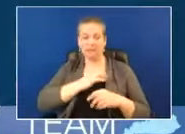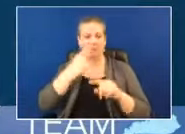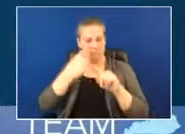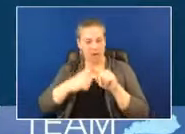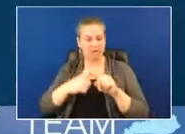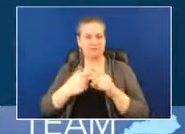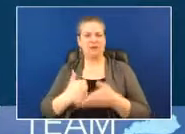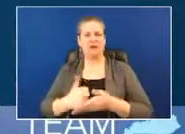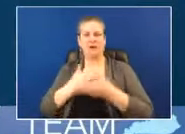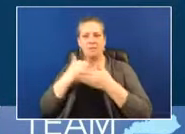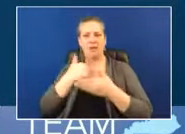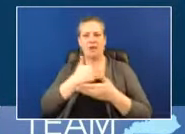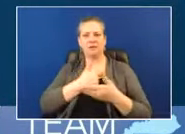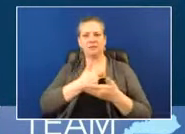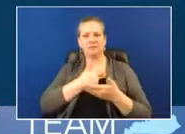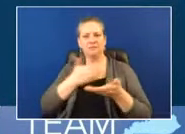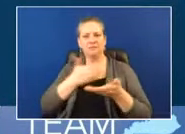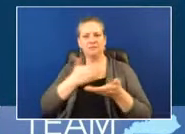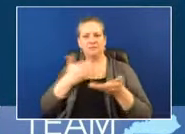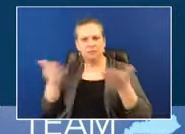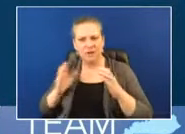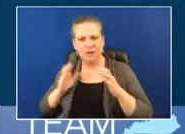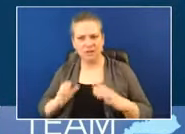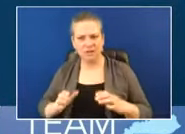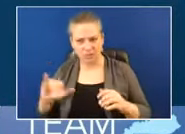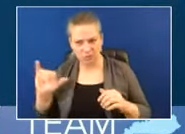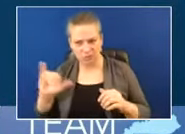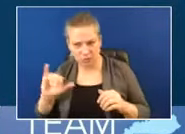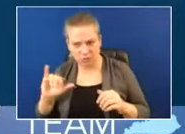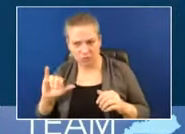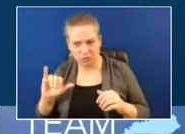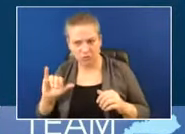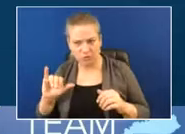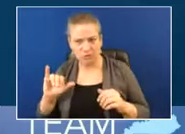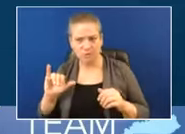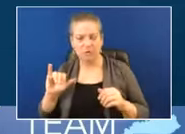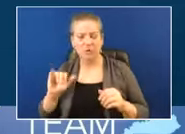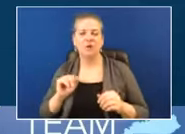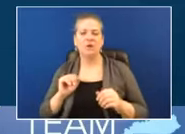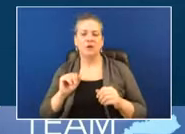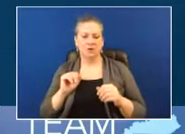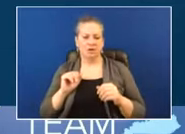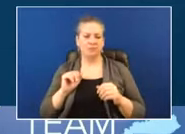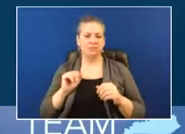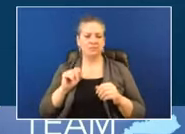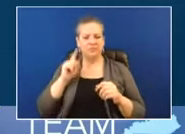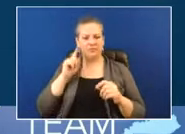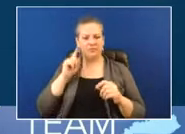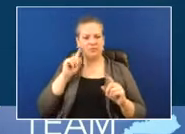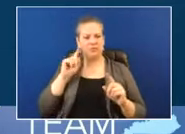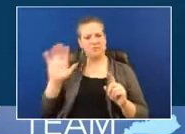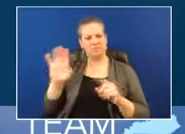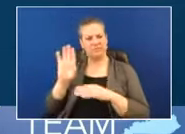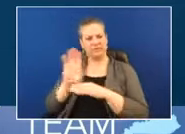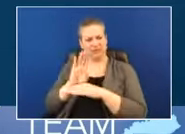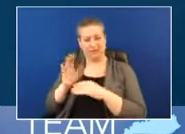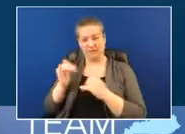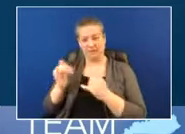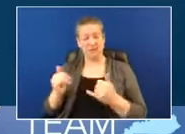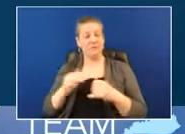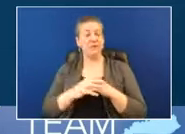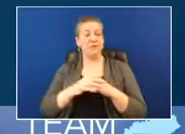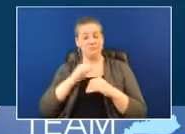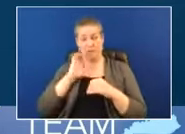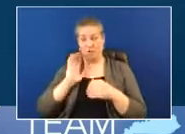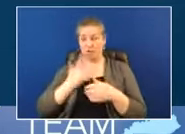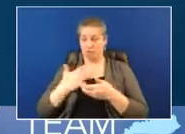it just continues to bring benefit to CVG-based business. And in closing, through our partnership